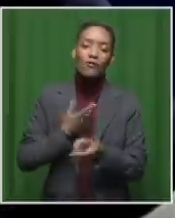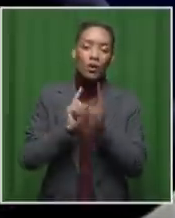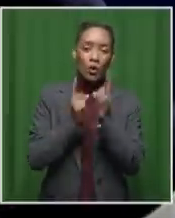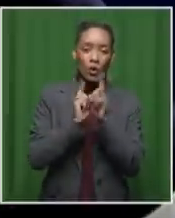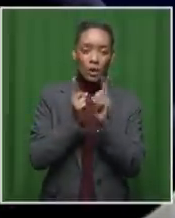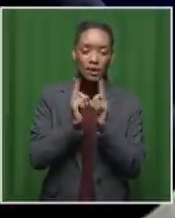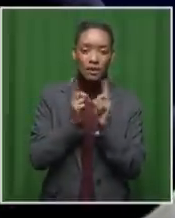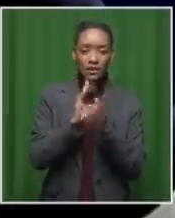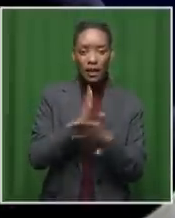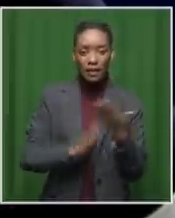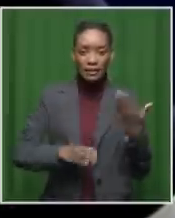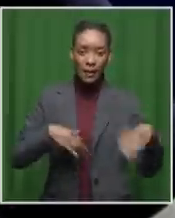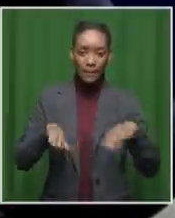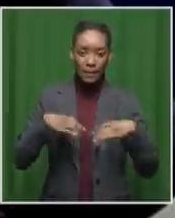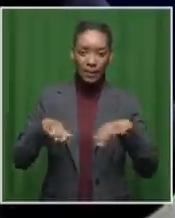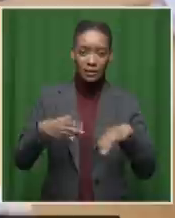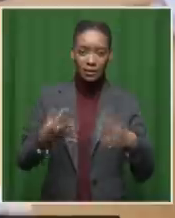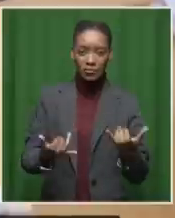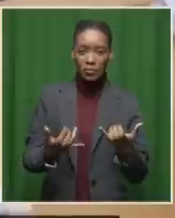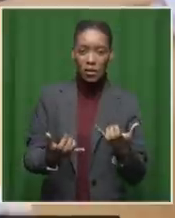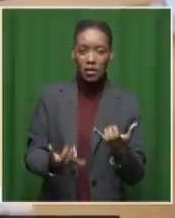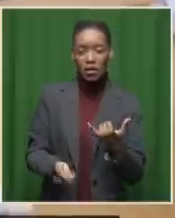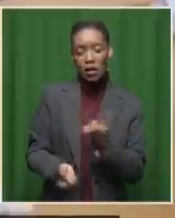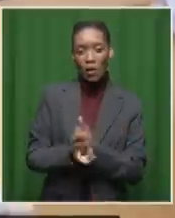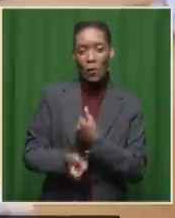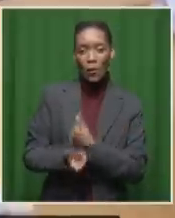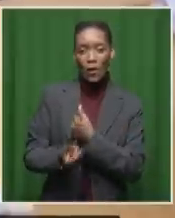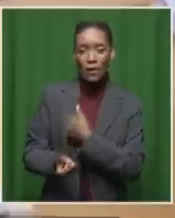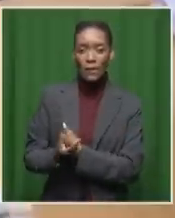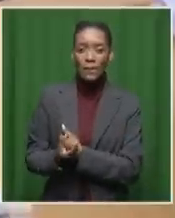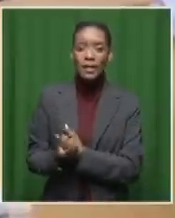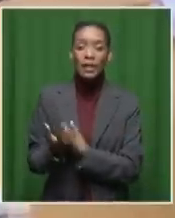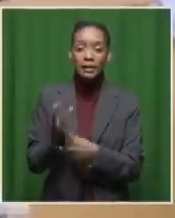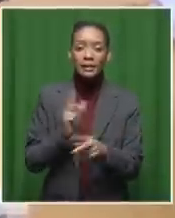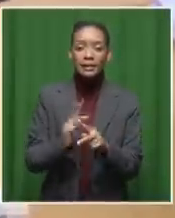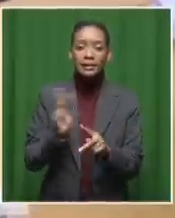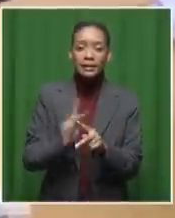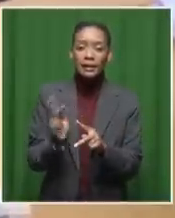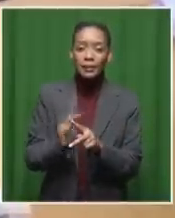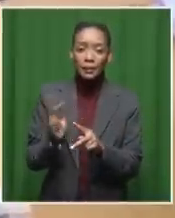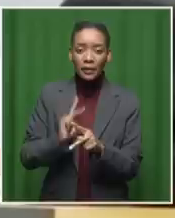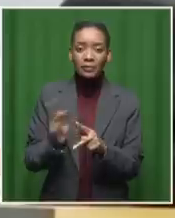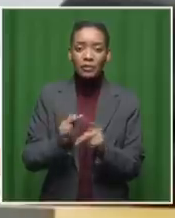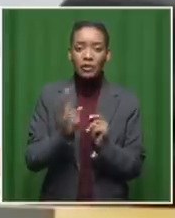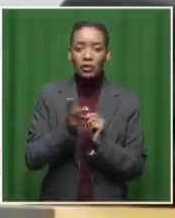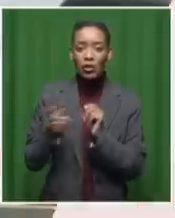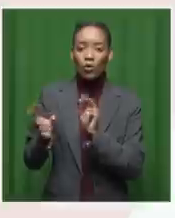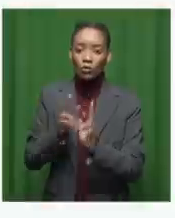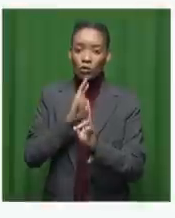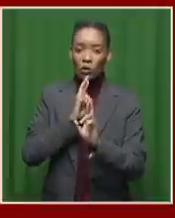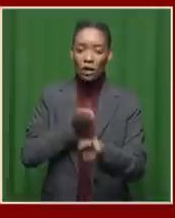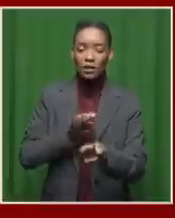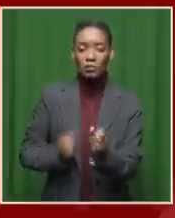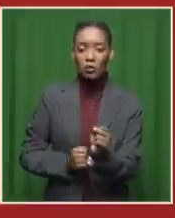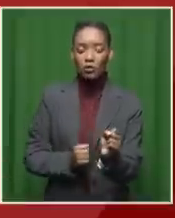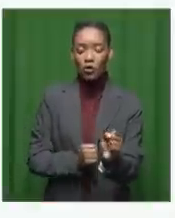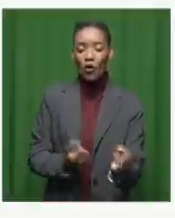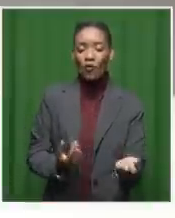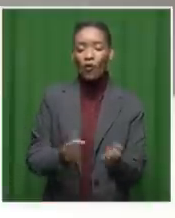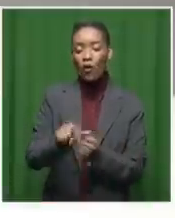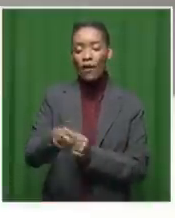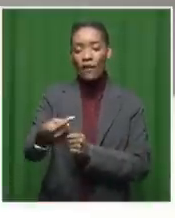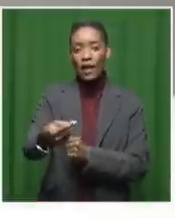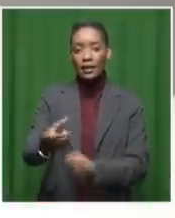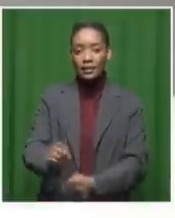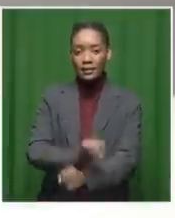the activities currently underway in its preparation and also response strategy for the next pandemic. Dr.